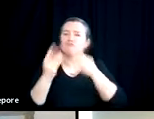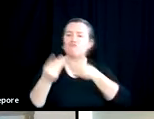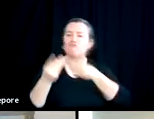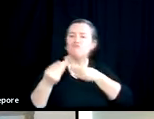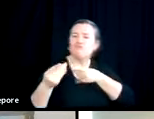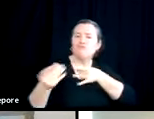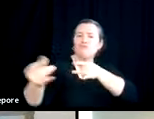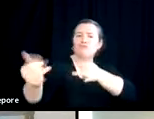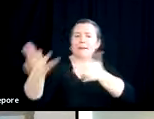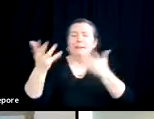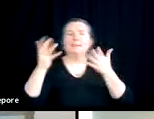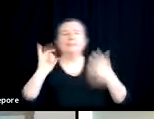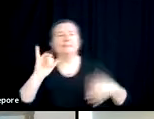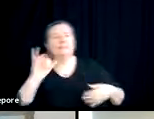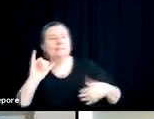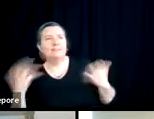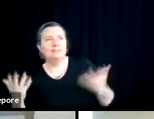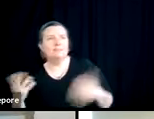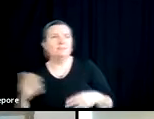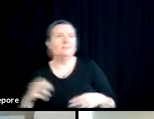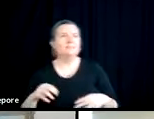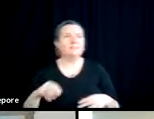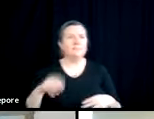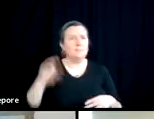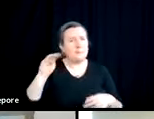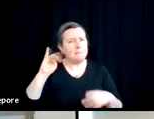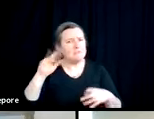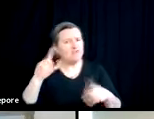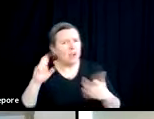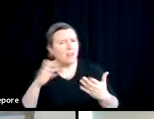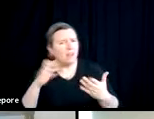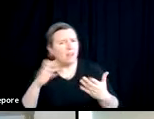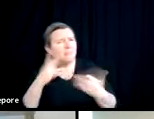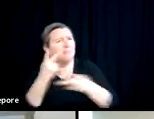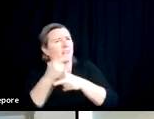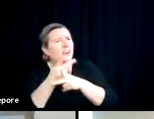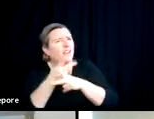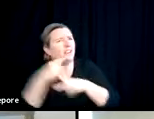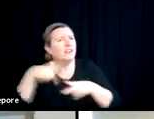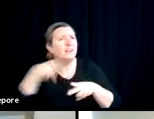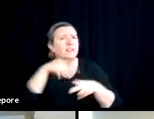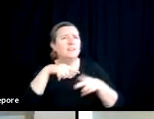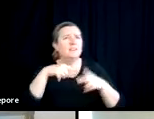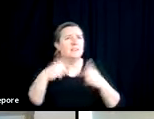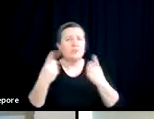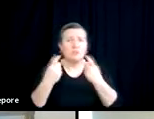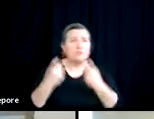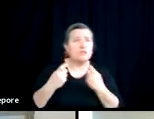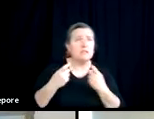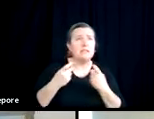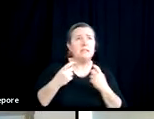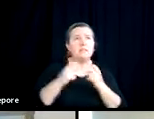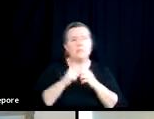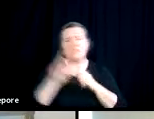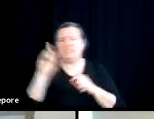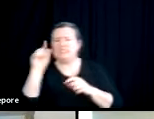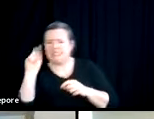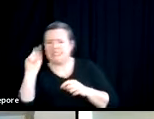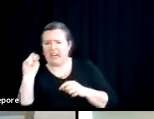will coordinate that for us. Michelle and Dan Bryan, I might add. My guess is, given